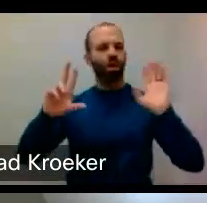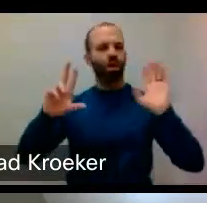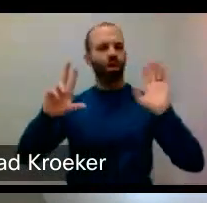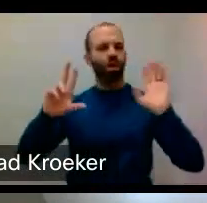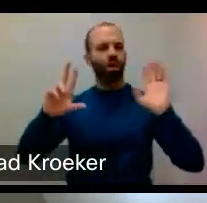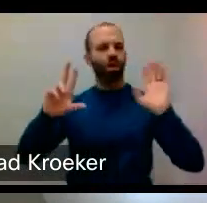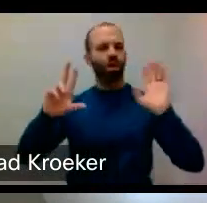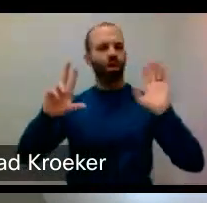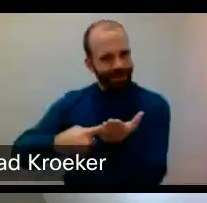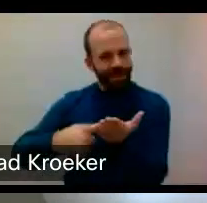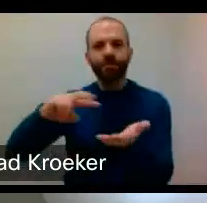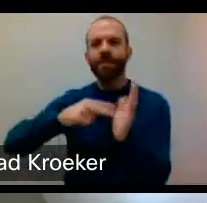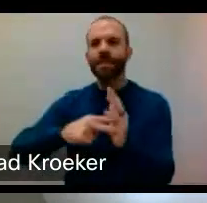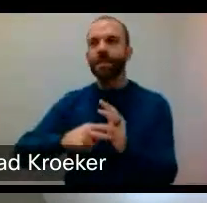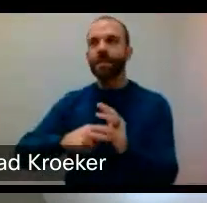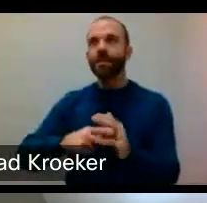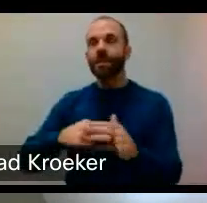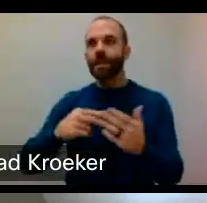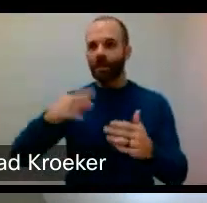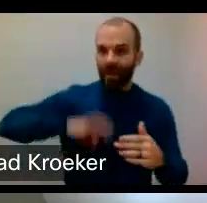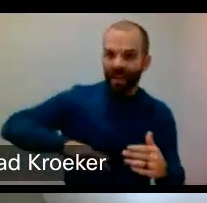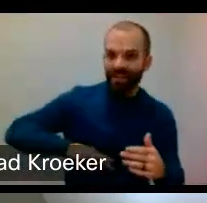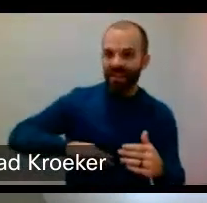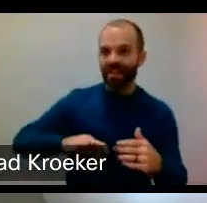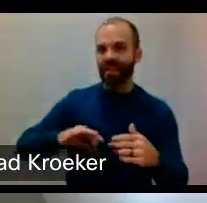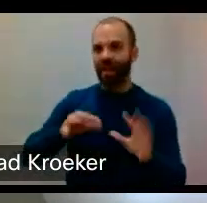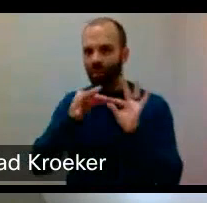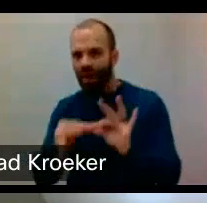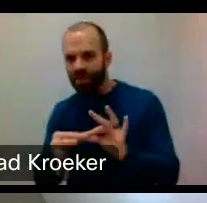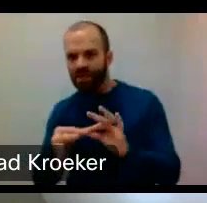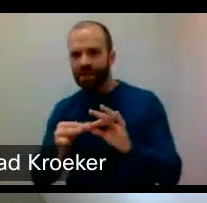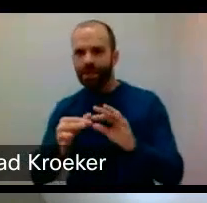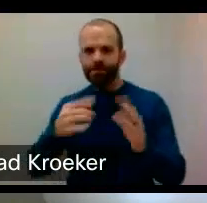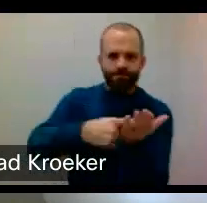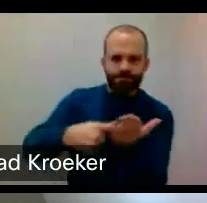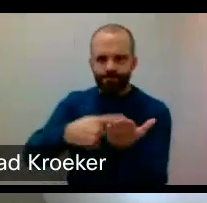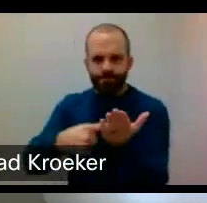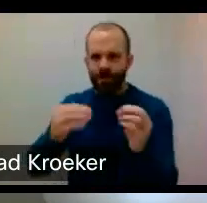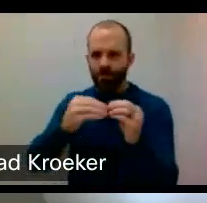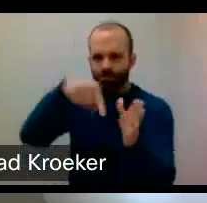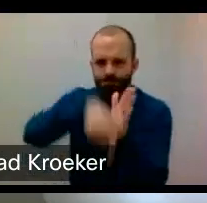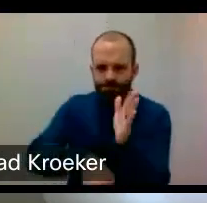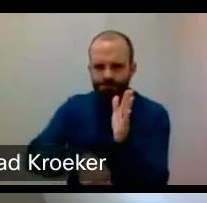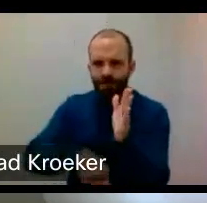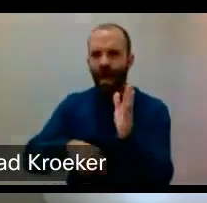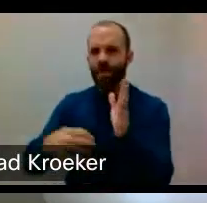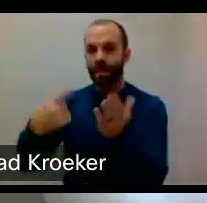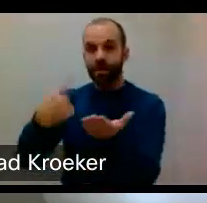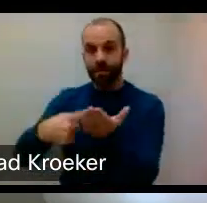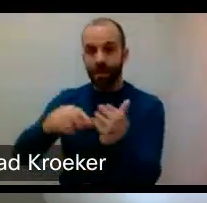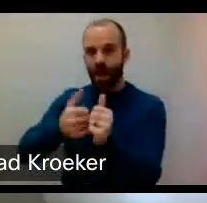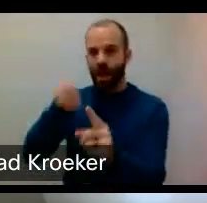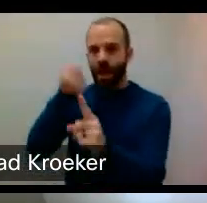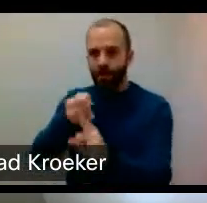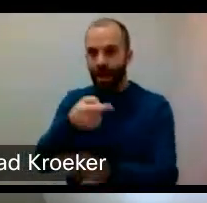you to talk about the usefulness, the relevancy of something, and then to discuss how it's impacted you or affected